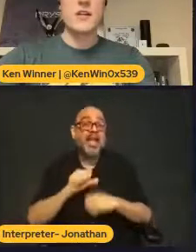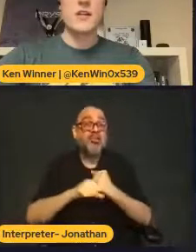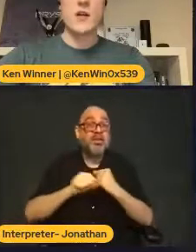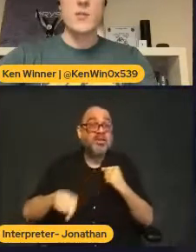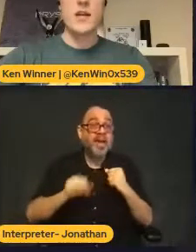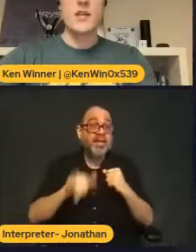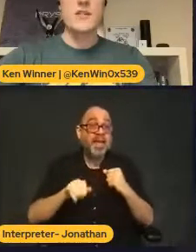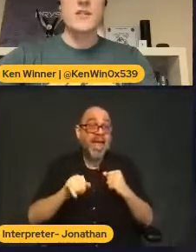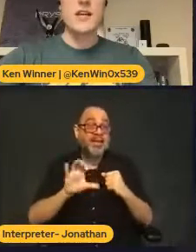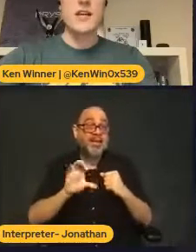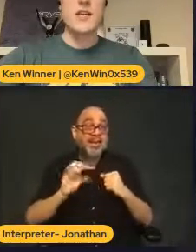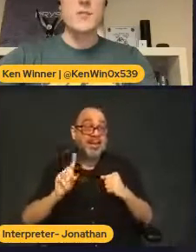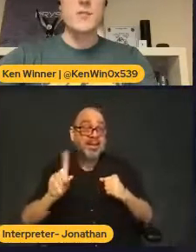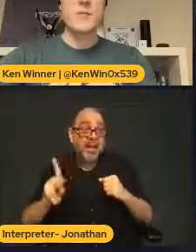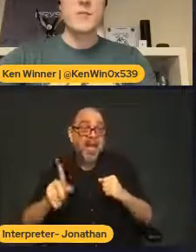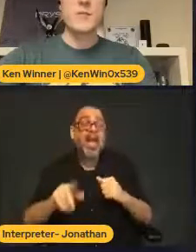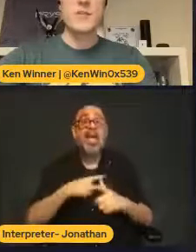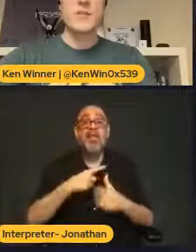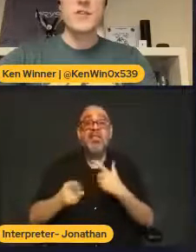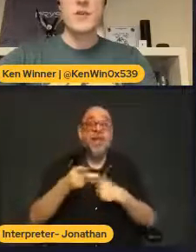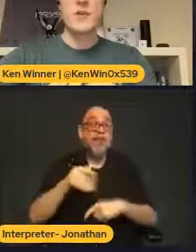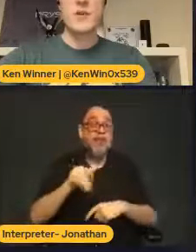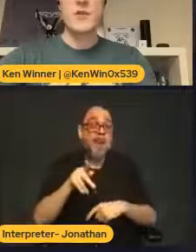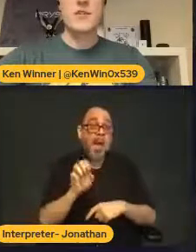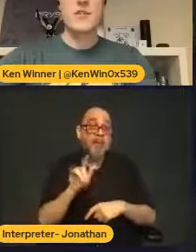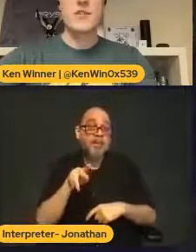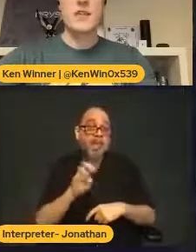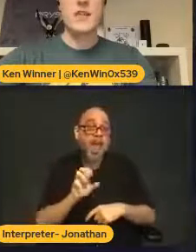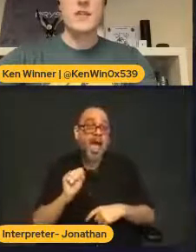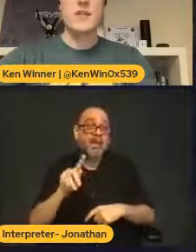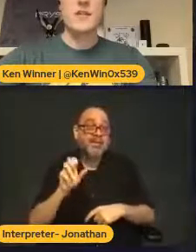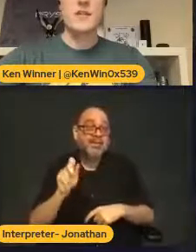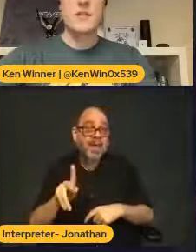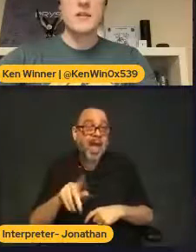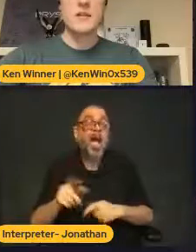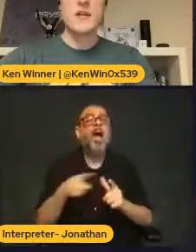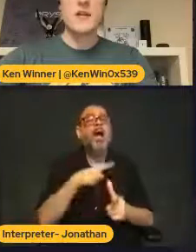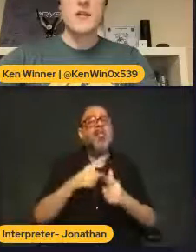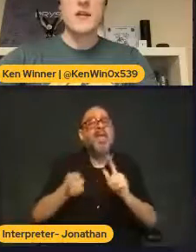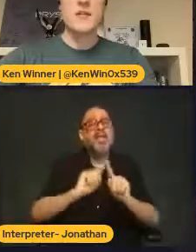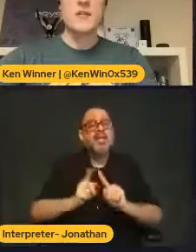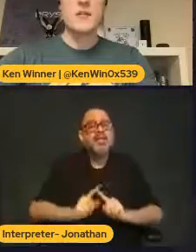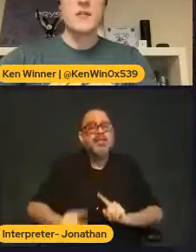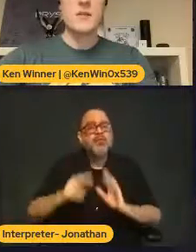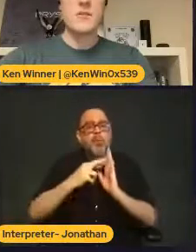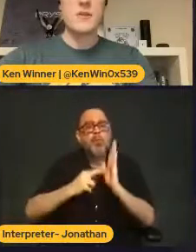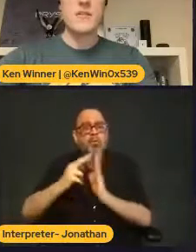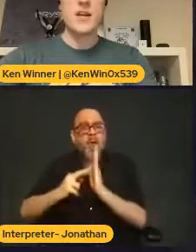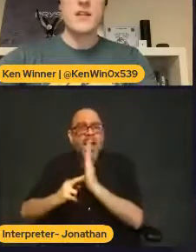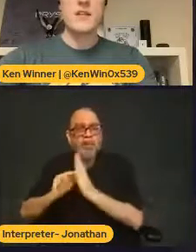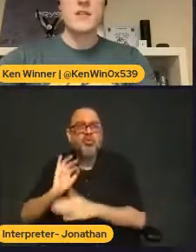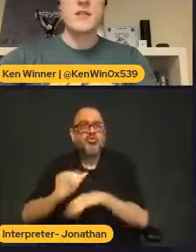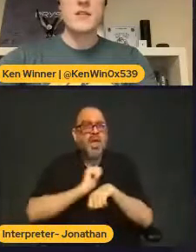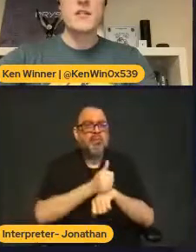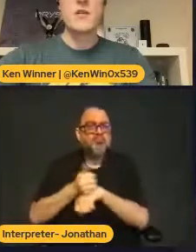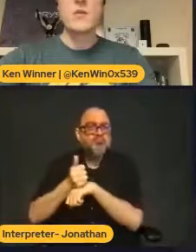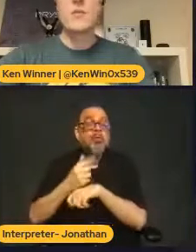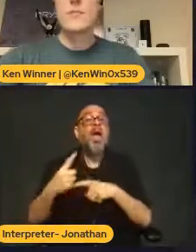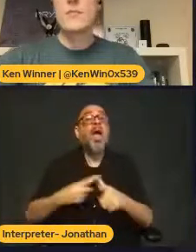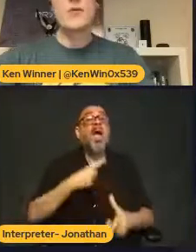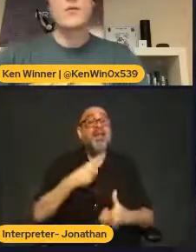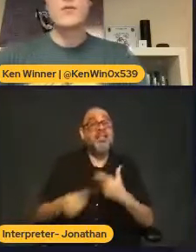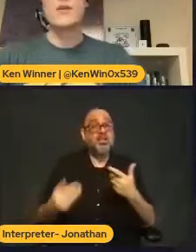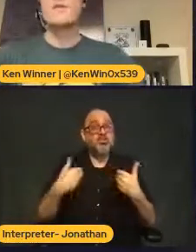and then a pipeline stack, some different parameters that this takes, and then we've got this. And